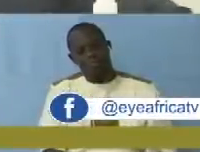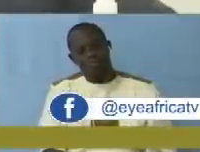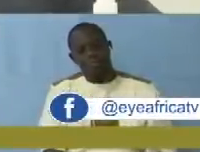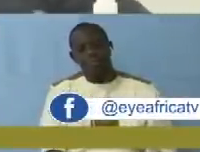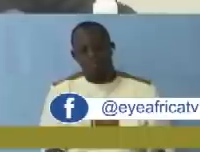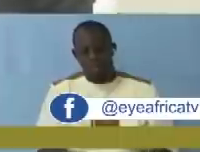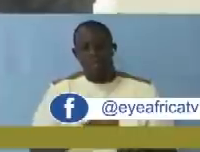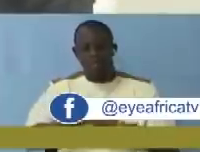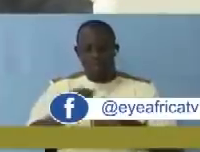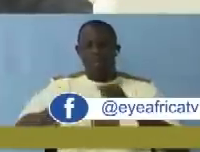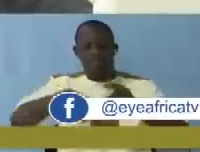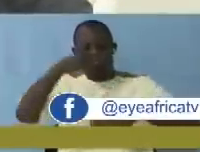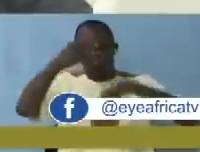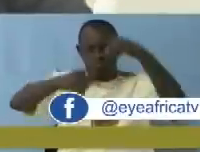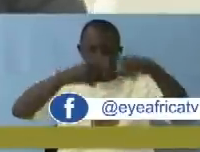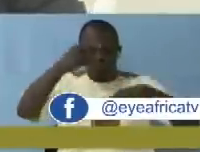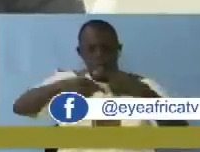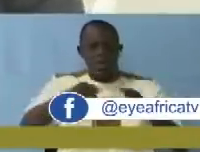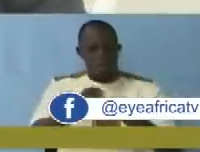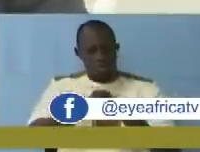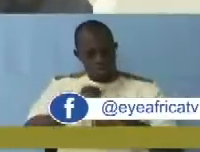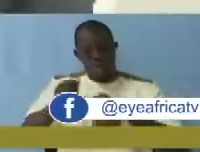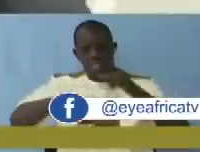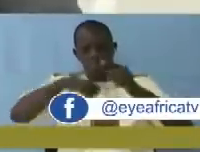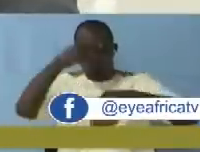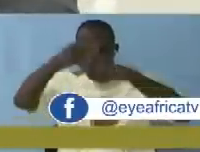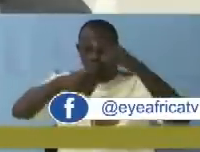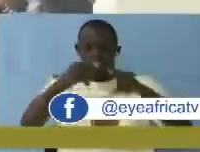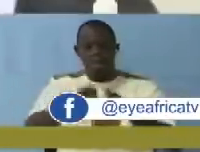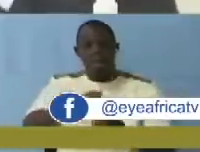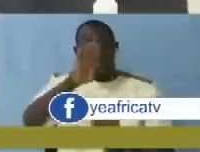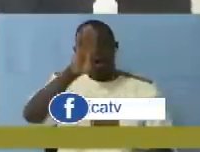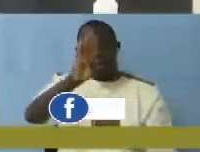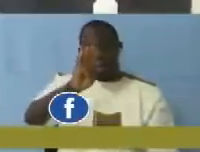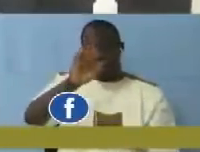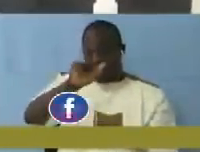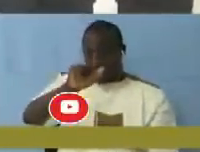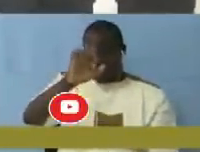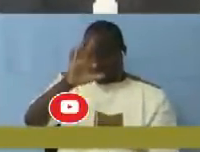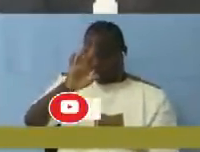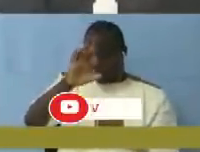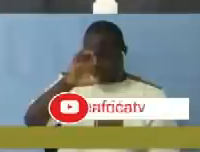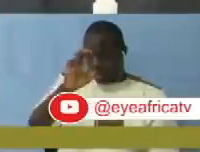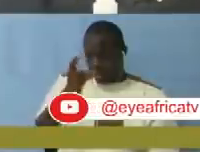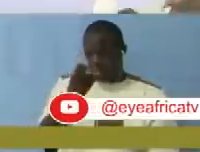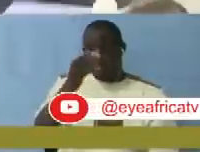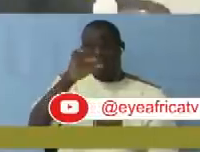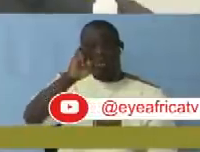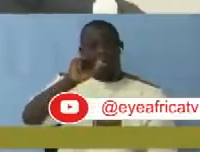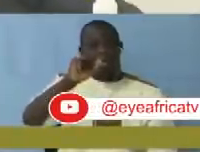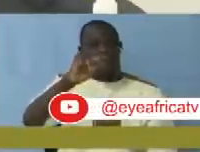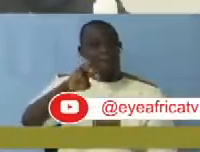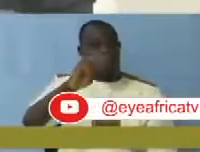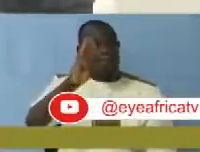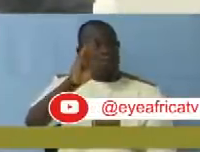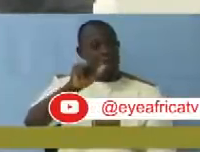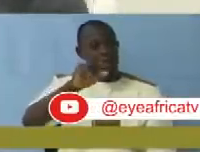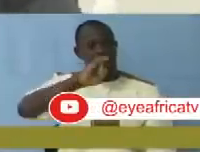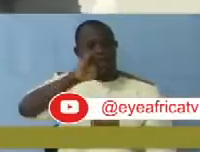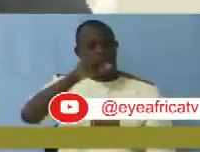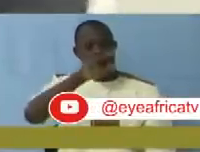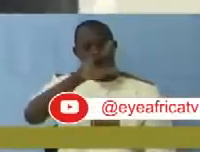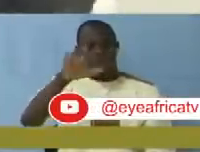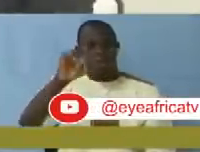Let us move on. Let us move on. But Bachamba is not the person who would just